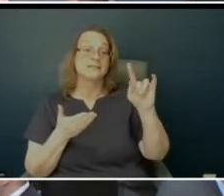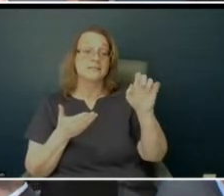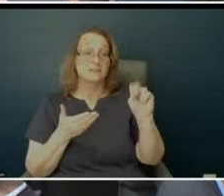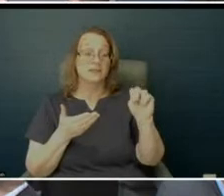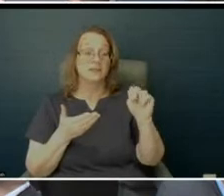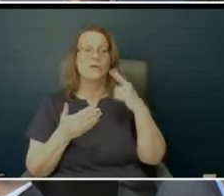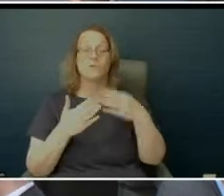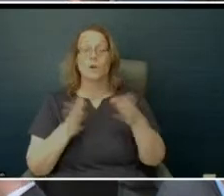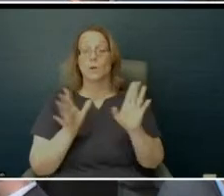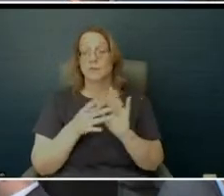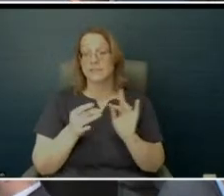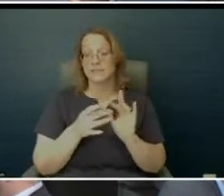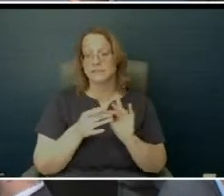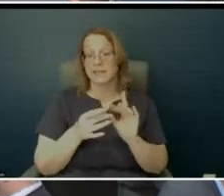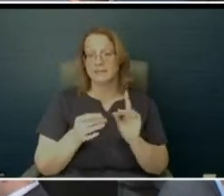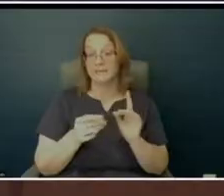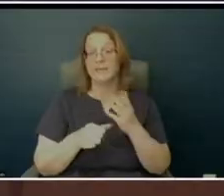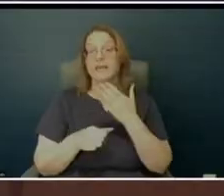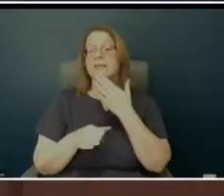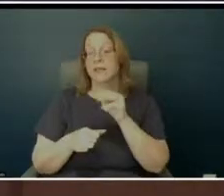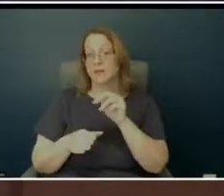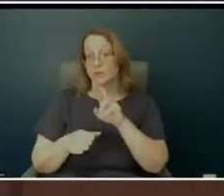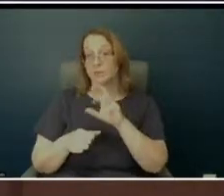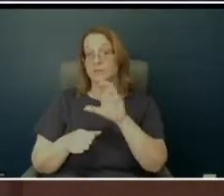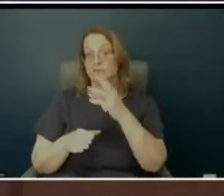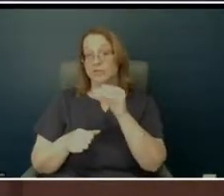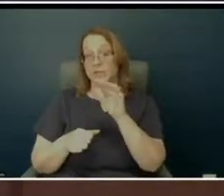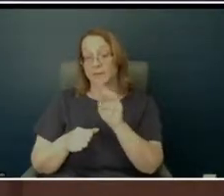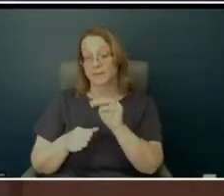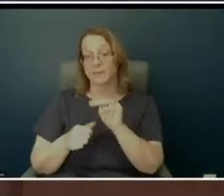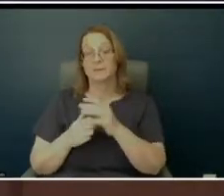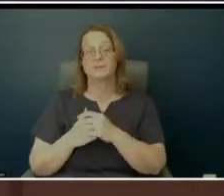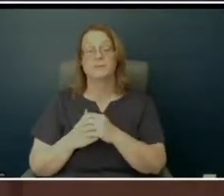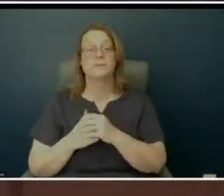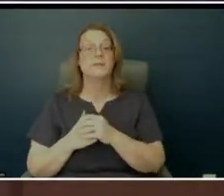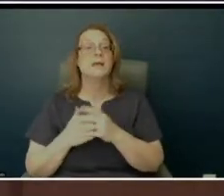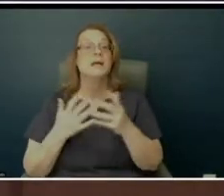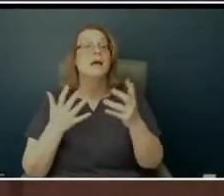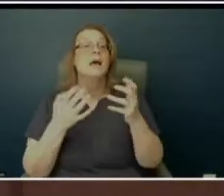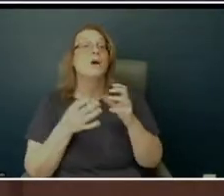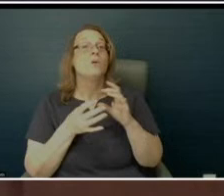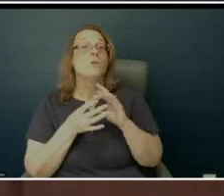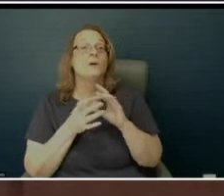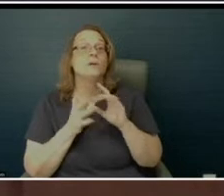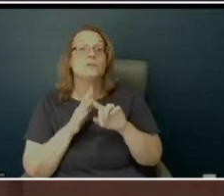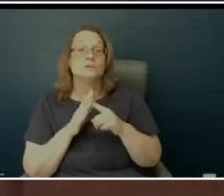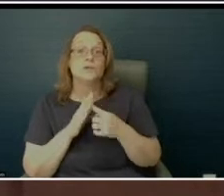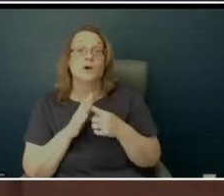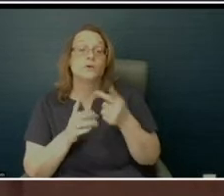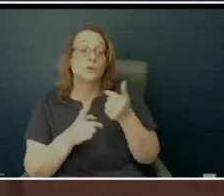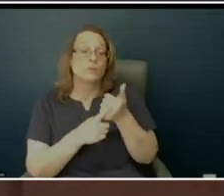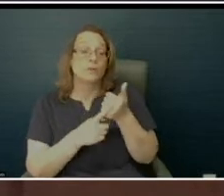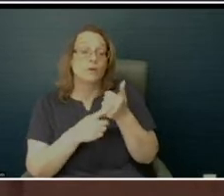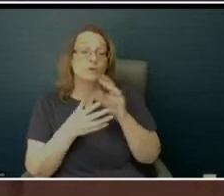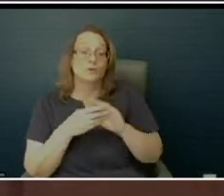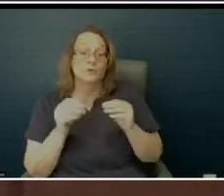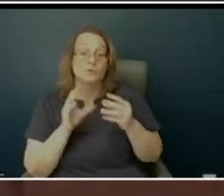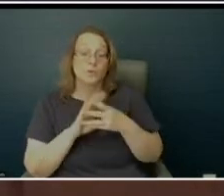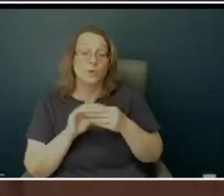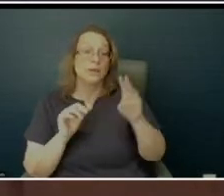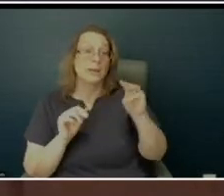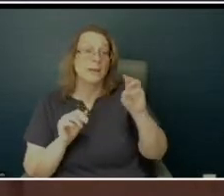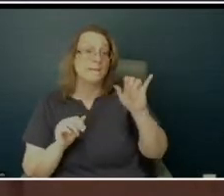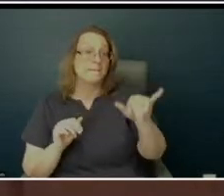and thank you to our witnesses for being here. I'd like to start with a personal story. So in May of 2009, I returned